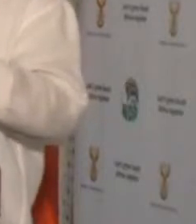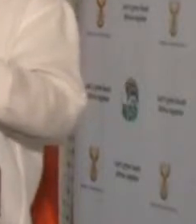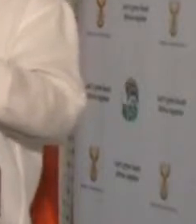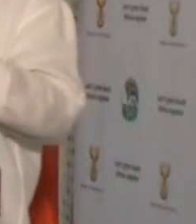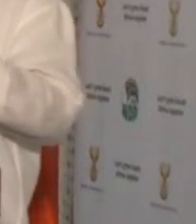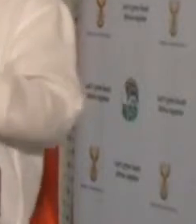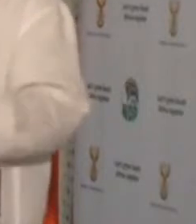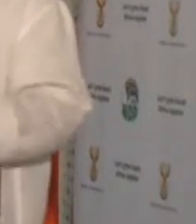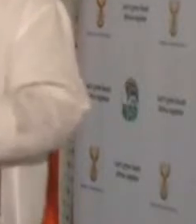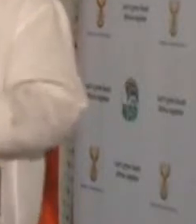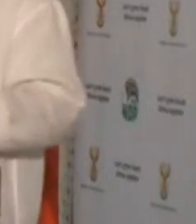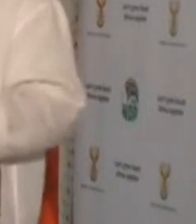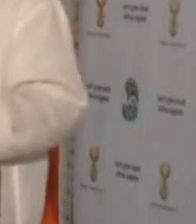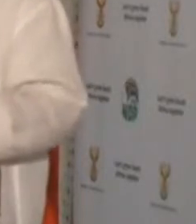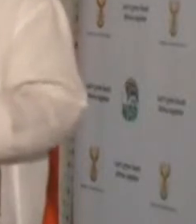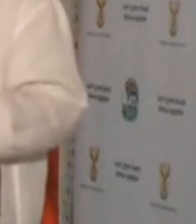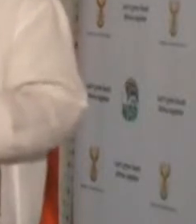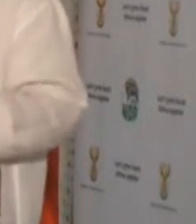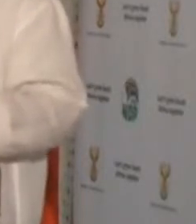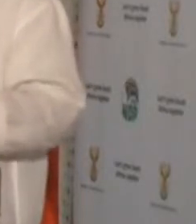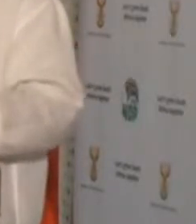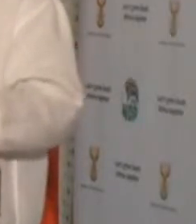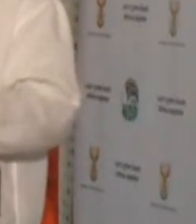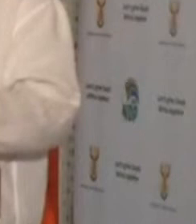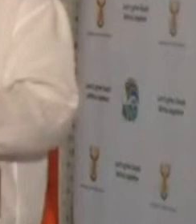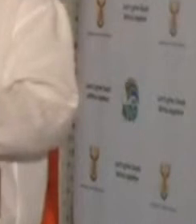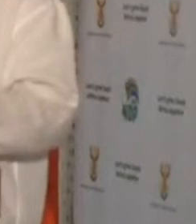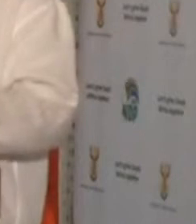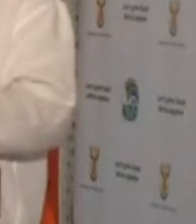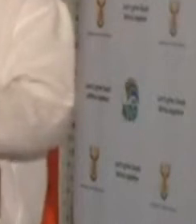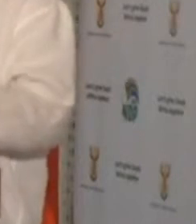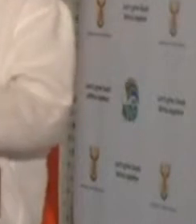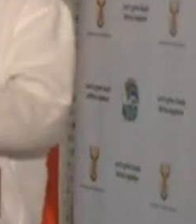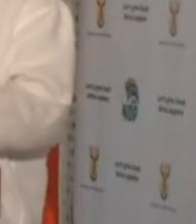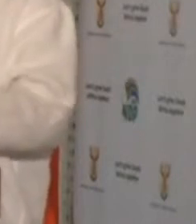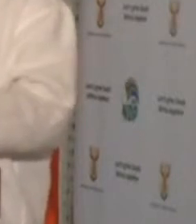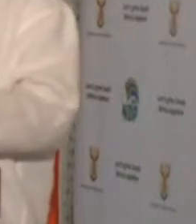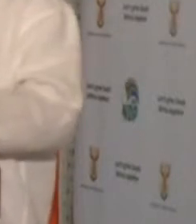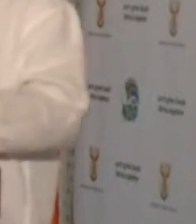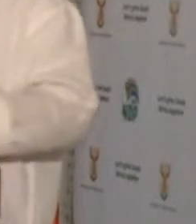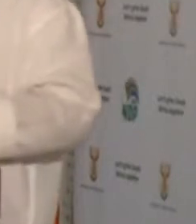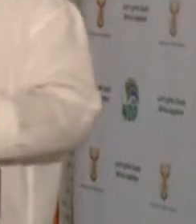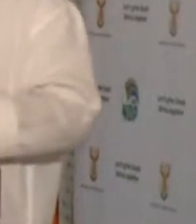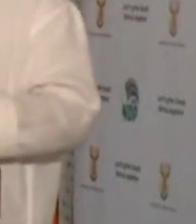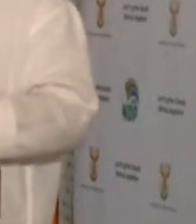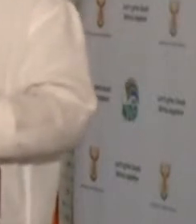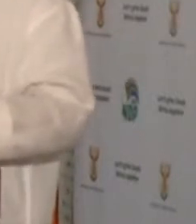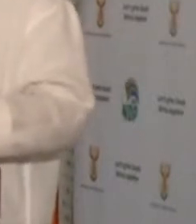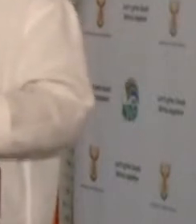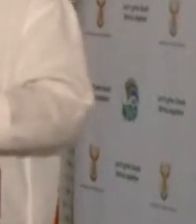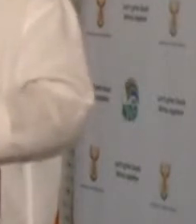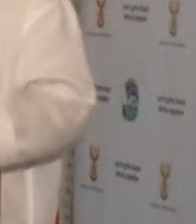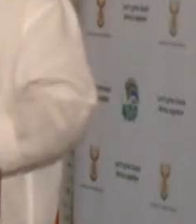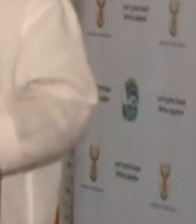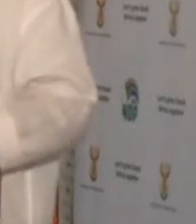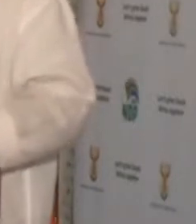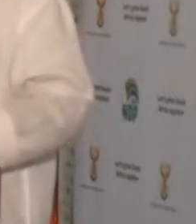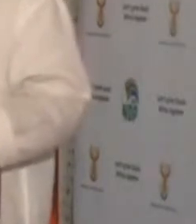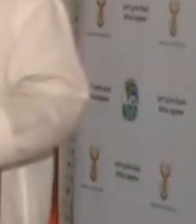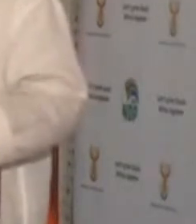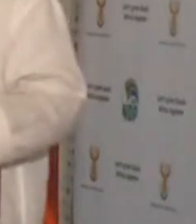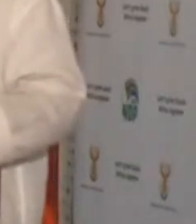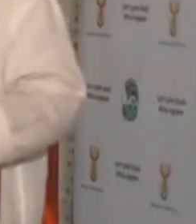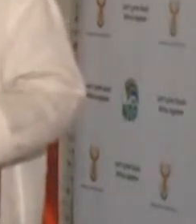and having been paid for that. That's the legal advice we are getting. What do we do with